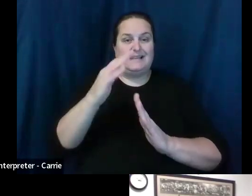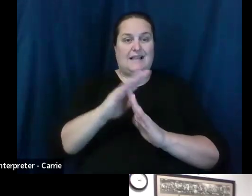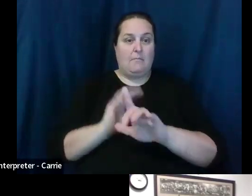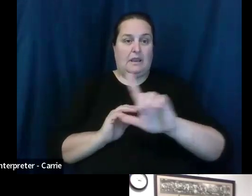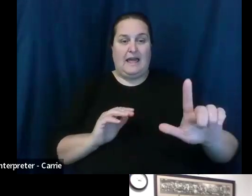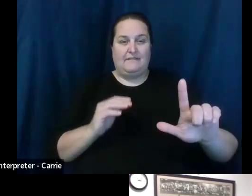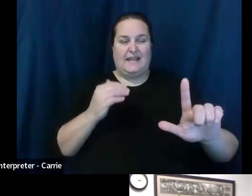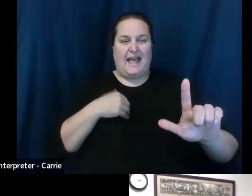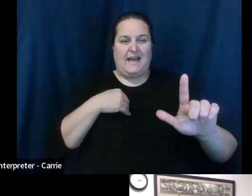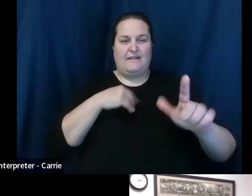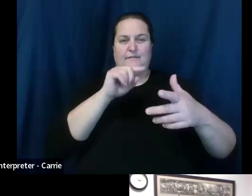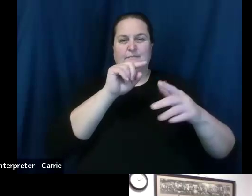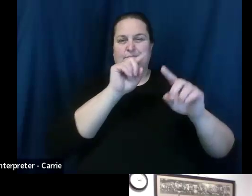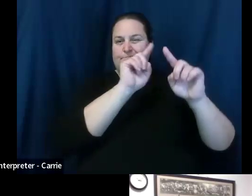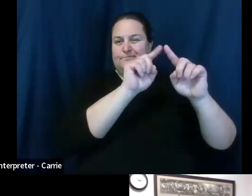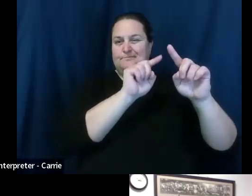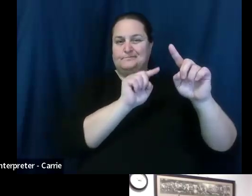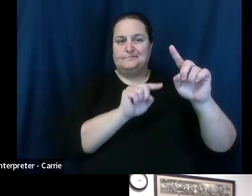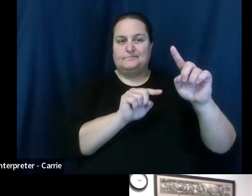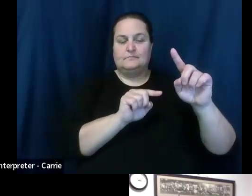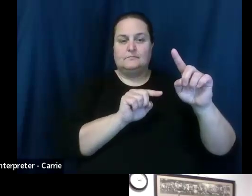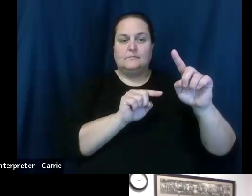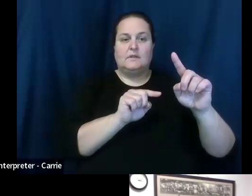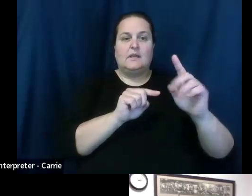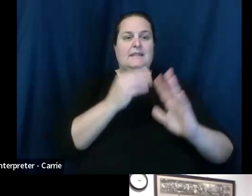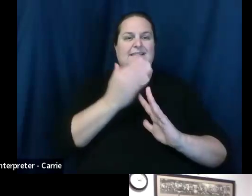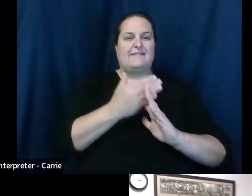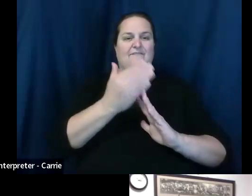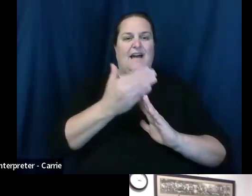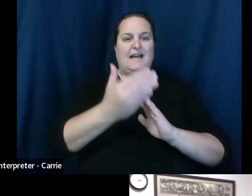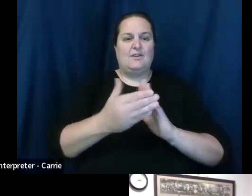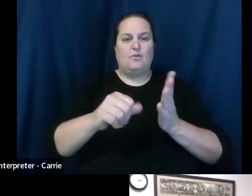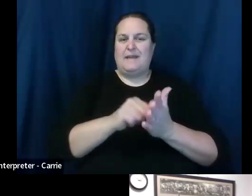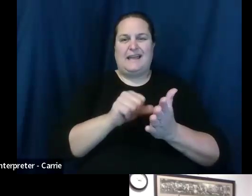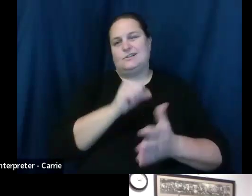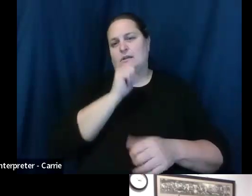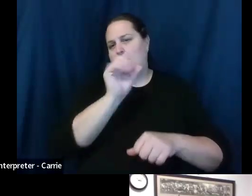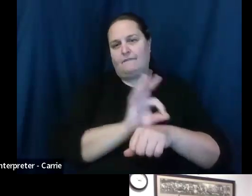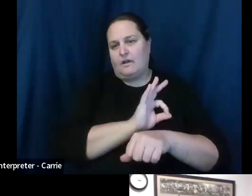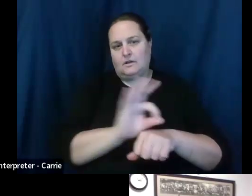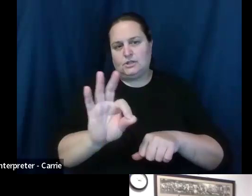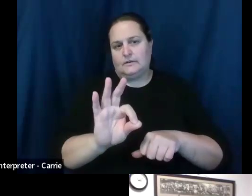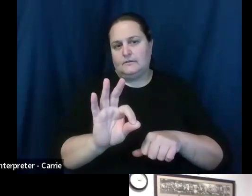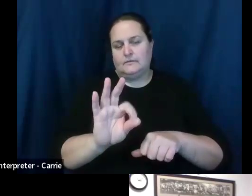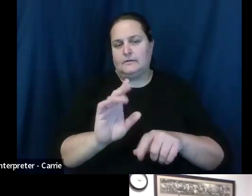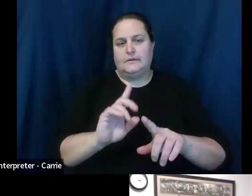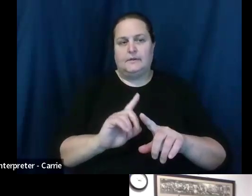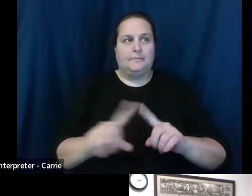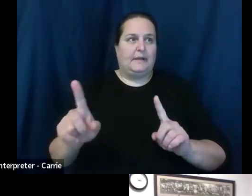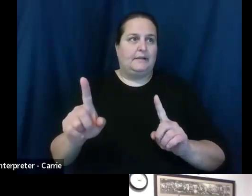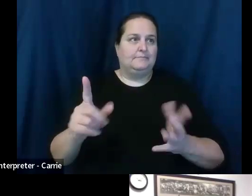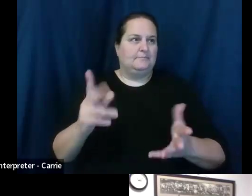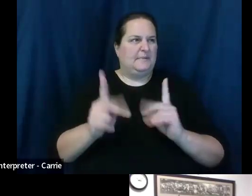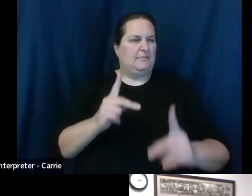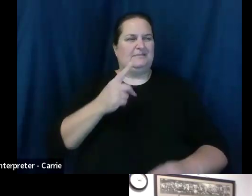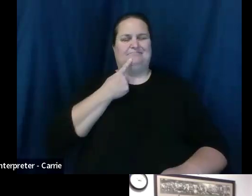left, which will take you to our files page, which is non-functional, but I feel like I have to shout it out, otherwise people will ask